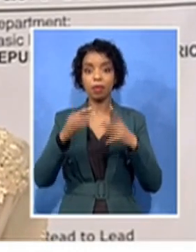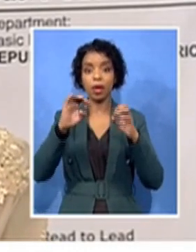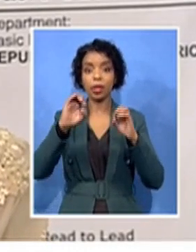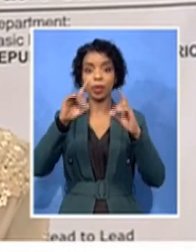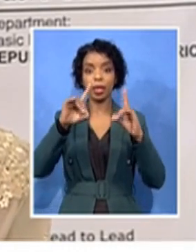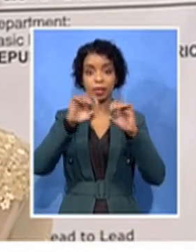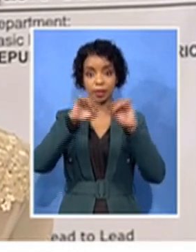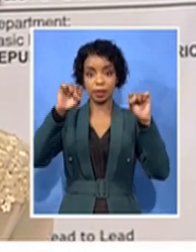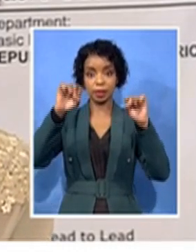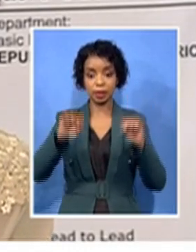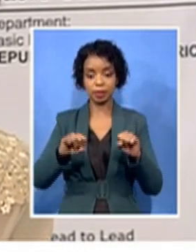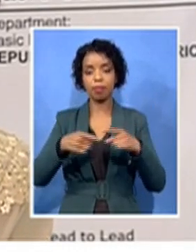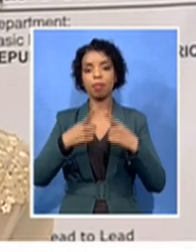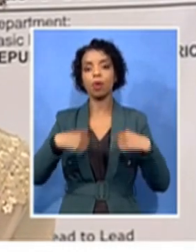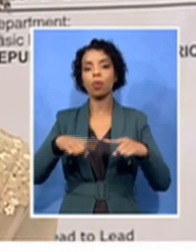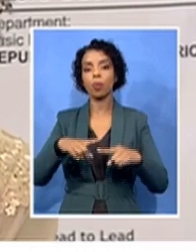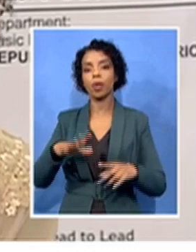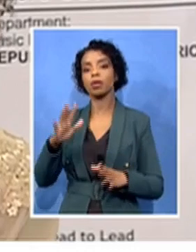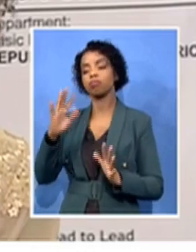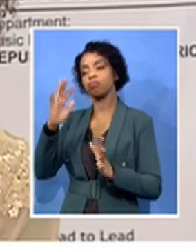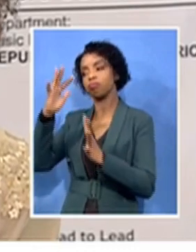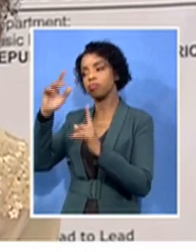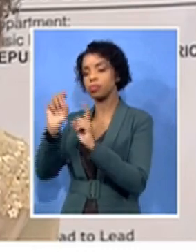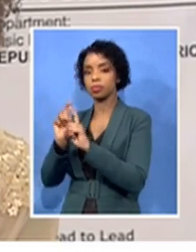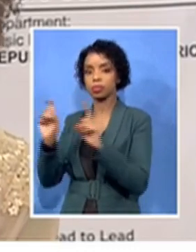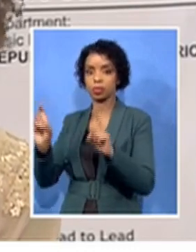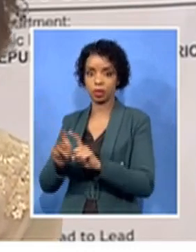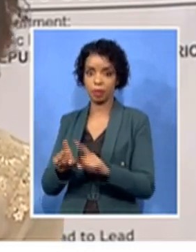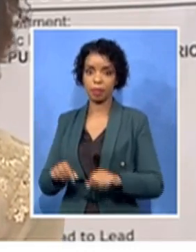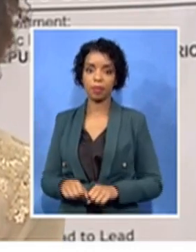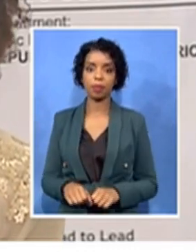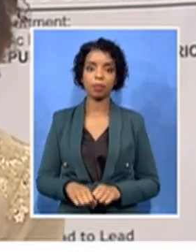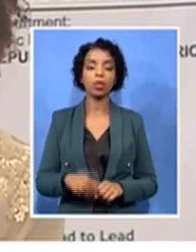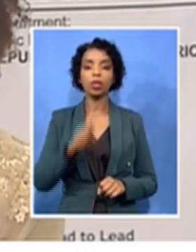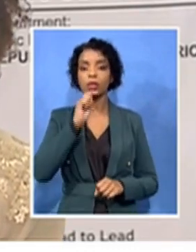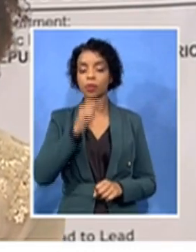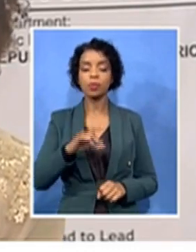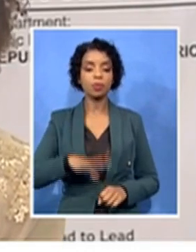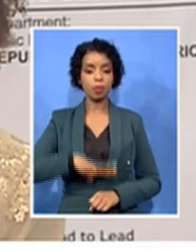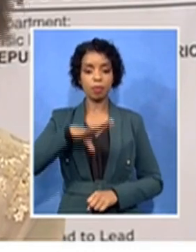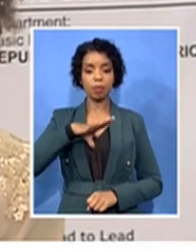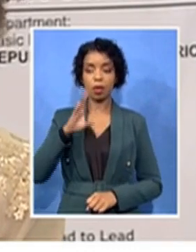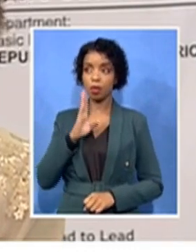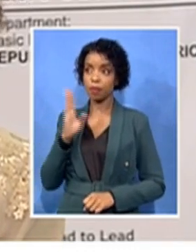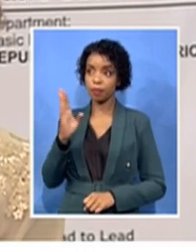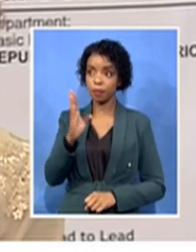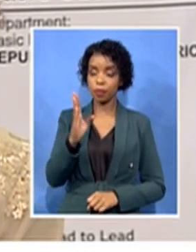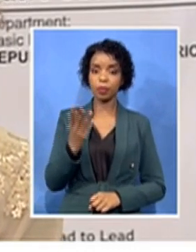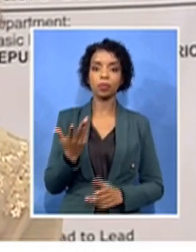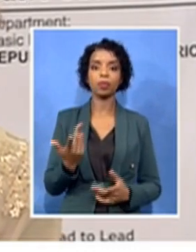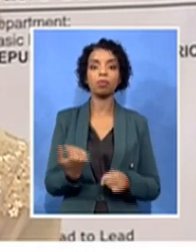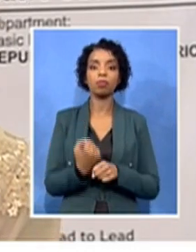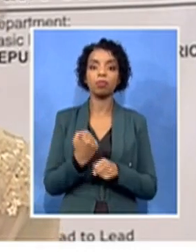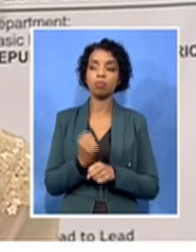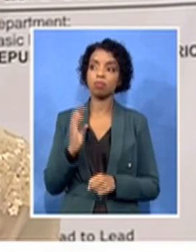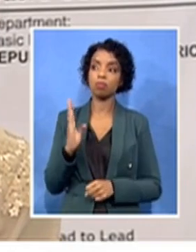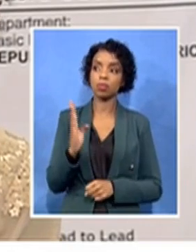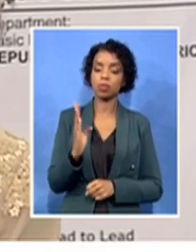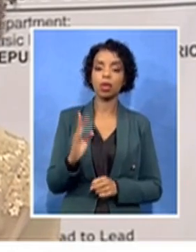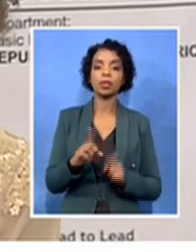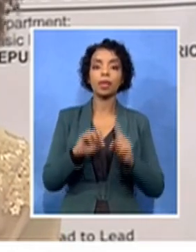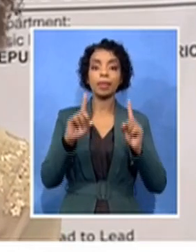country is indeed proud of you and your exploits. As a country, we must do more to show appreciation to our